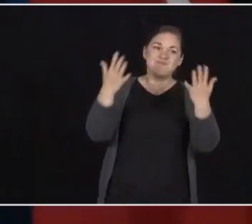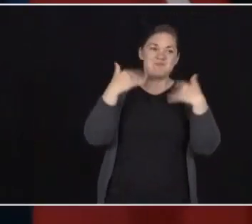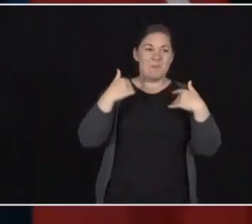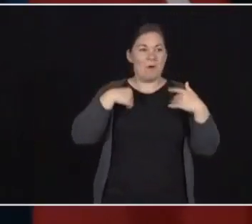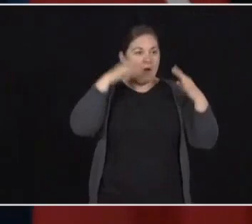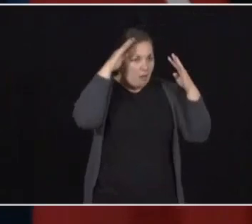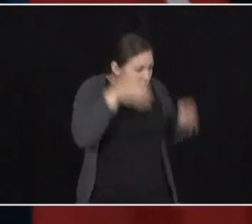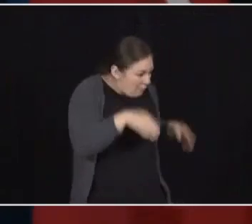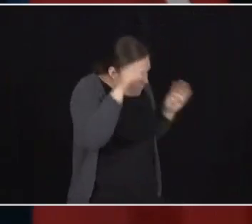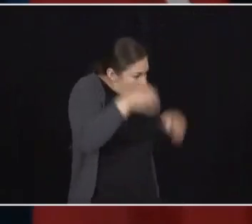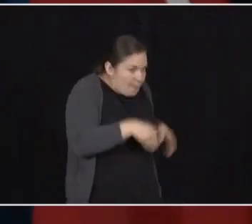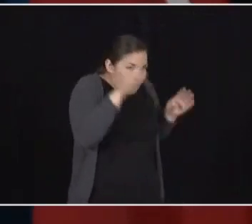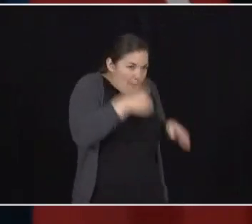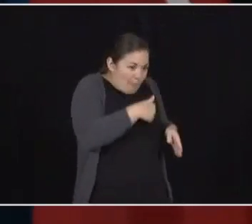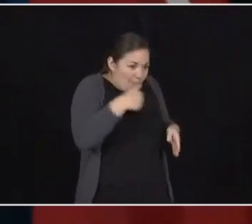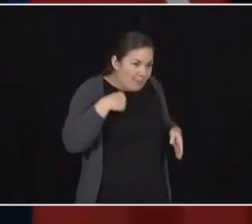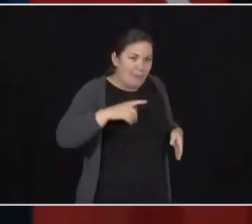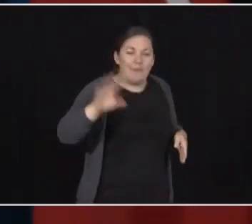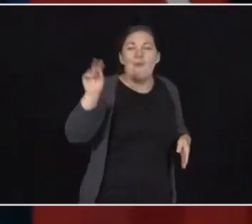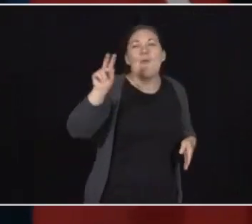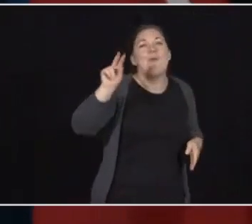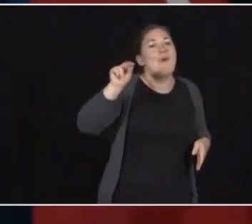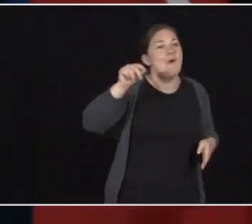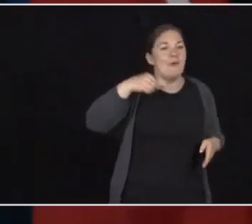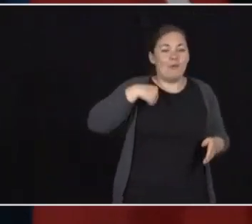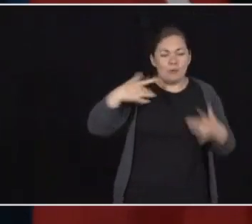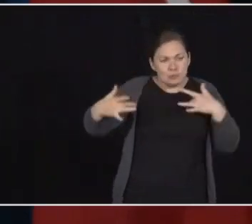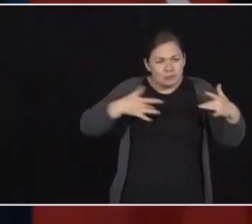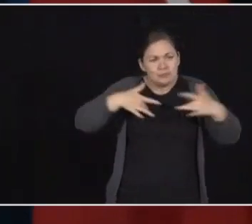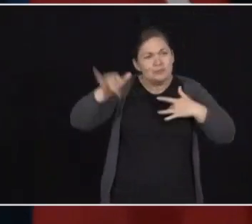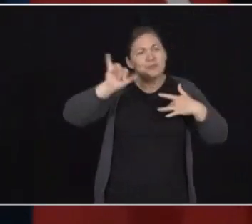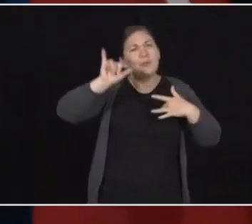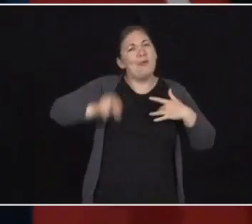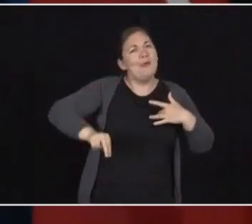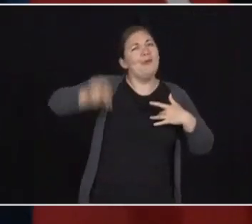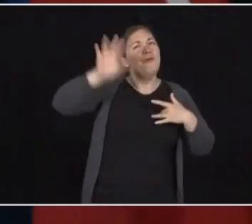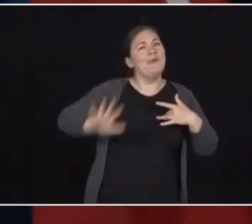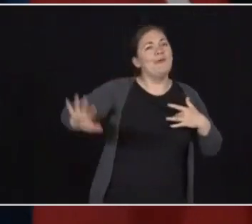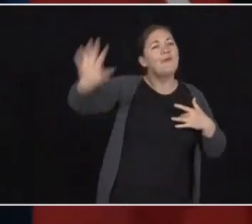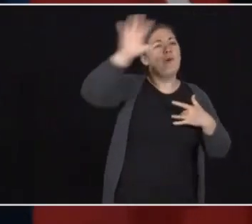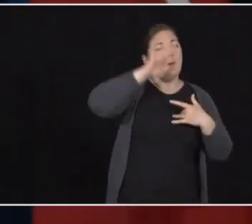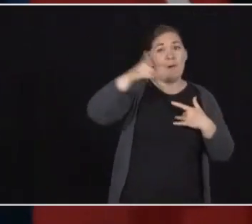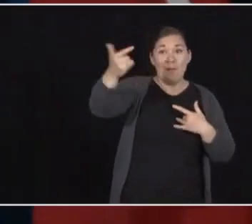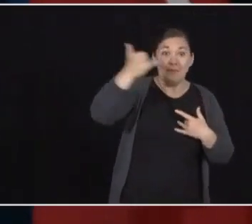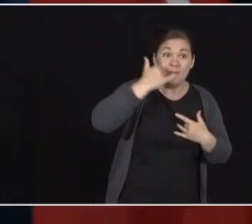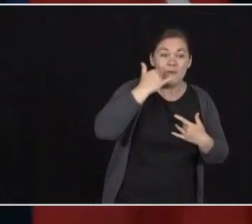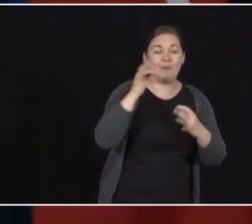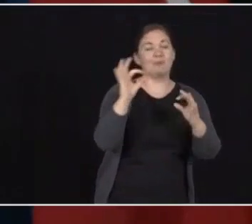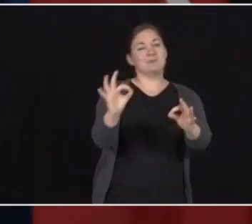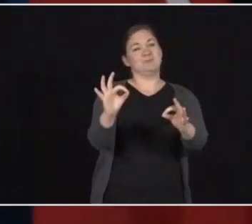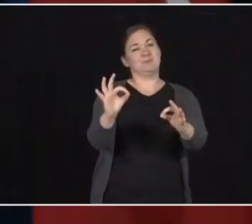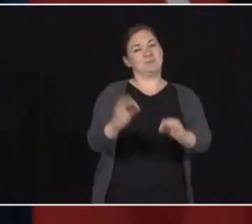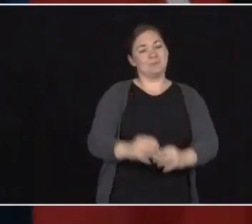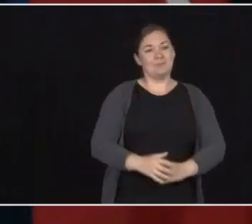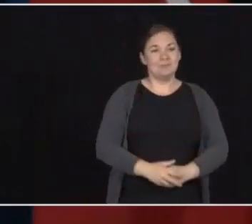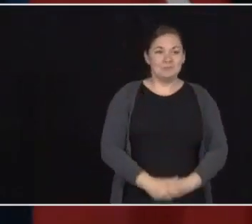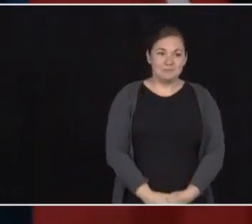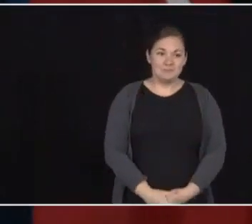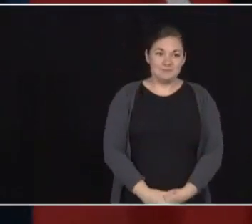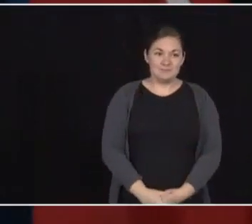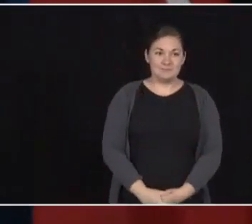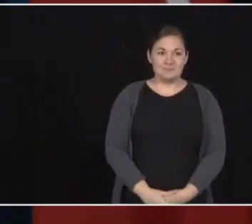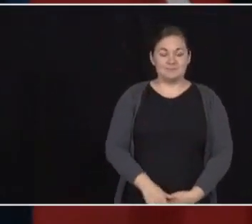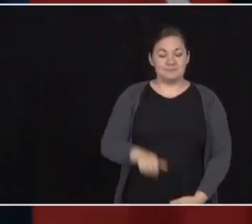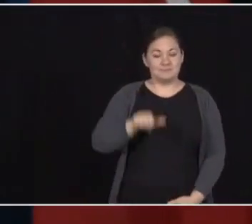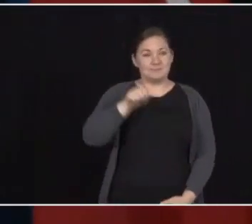time, there's concerns out there. So thank you for calling in, by the way. That's great. Okay, next